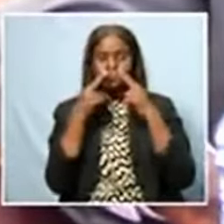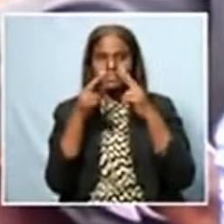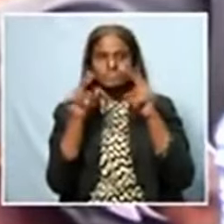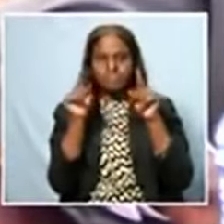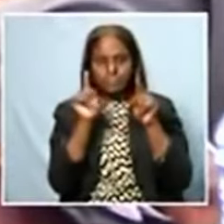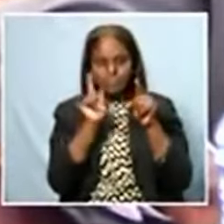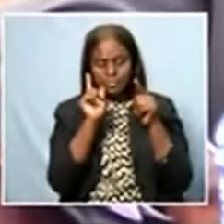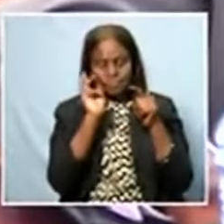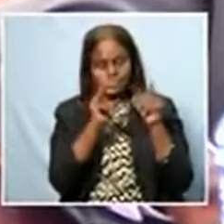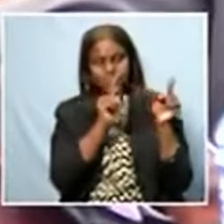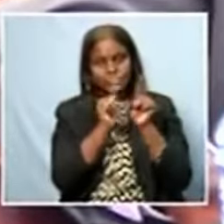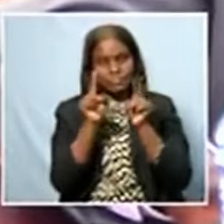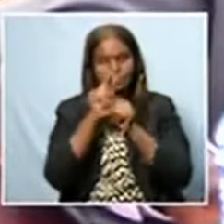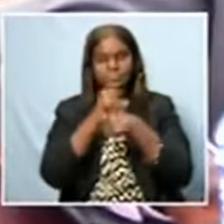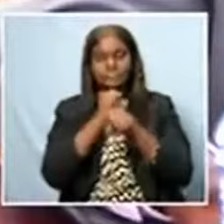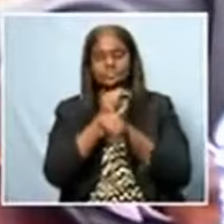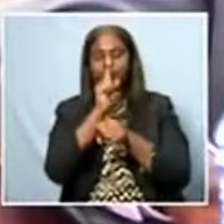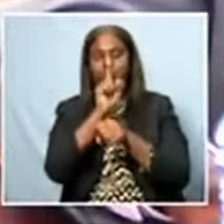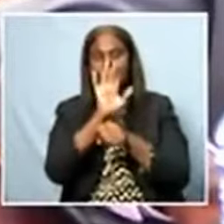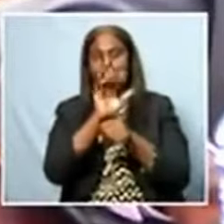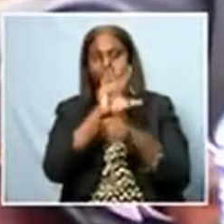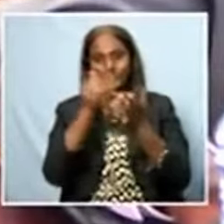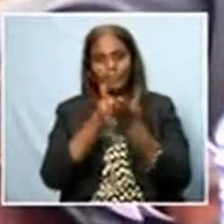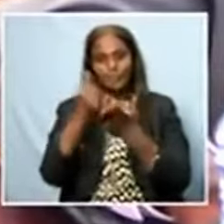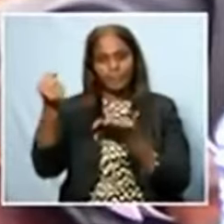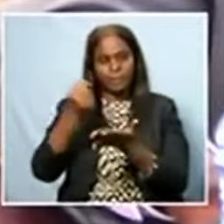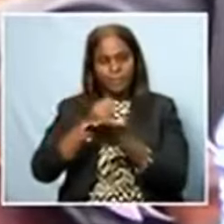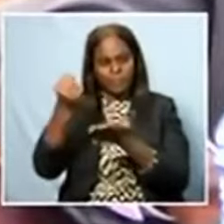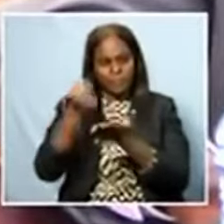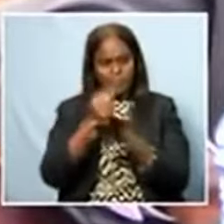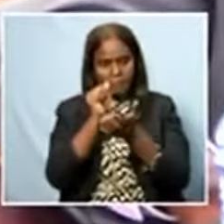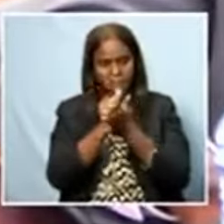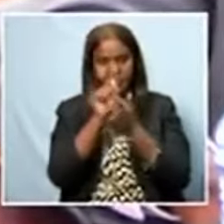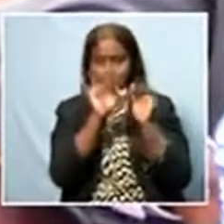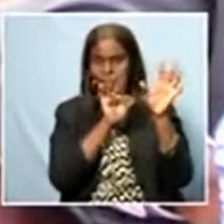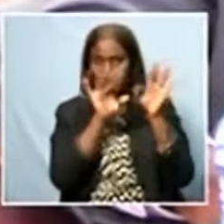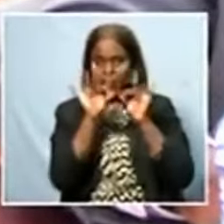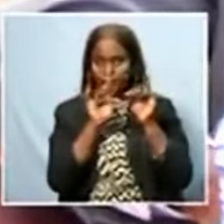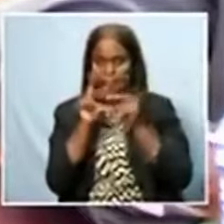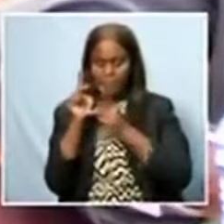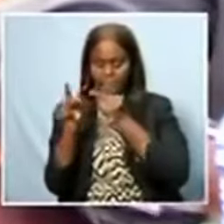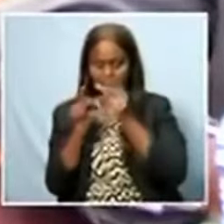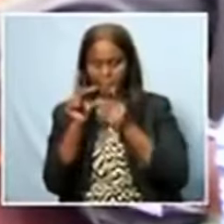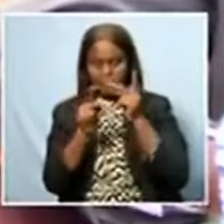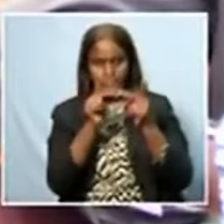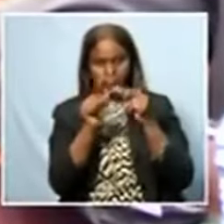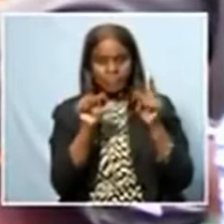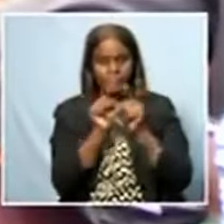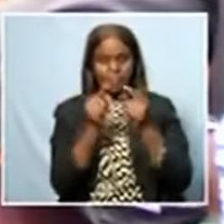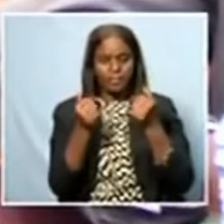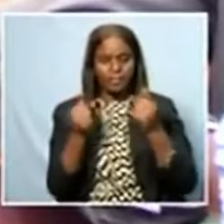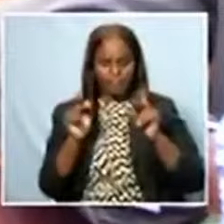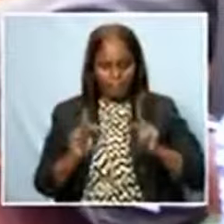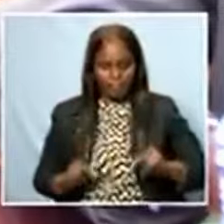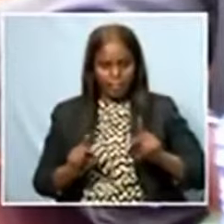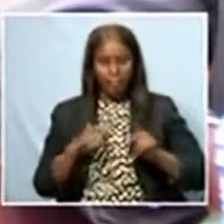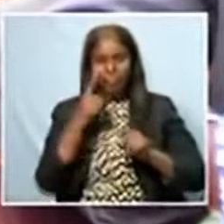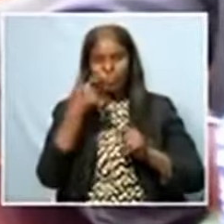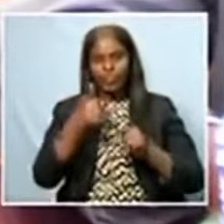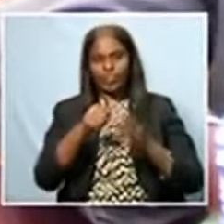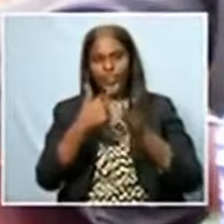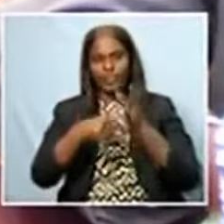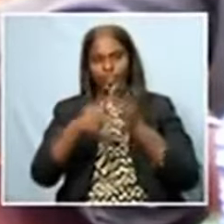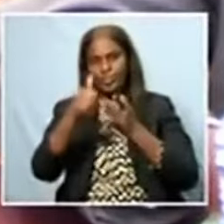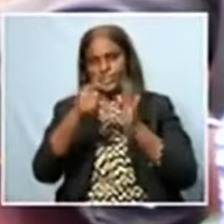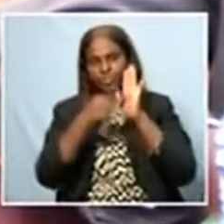will also ensure that the recruitment and selection processes prioritize candidates who